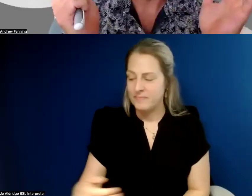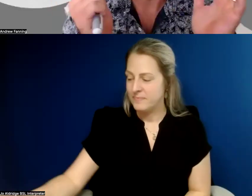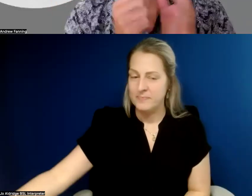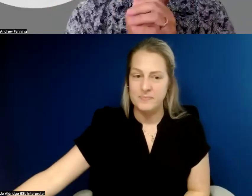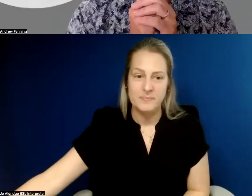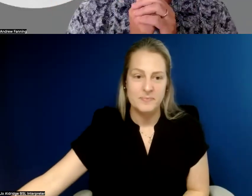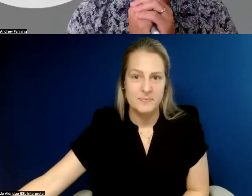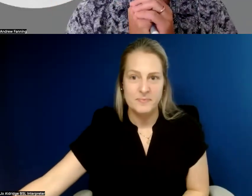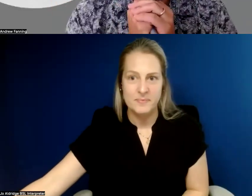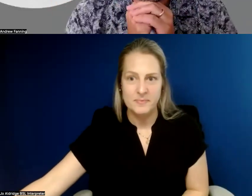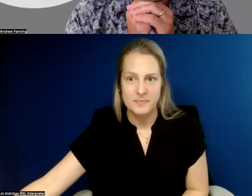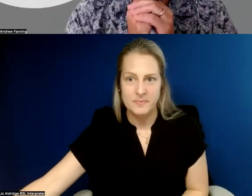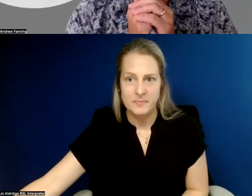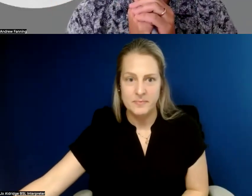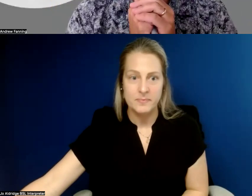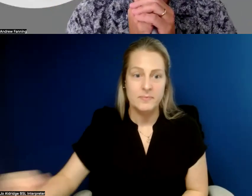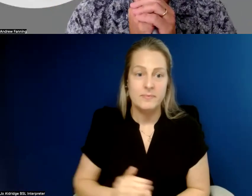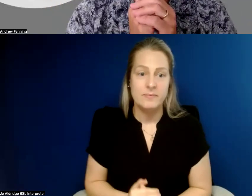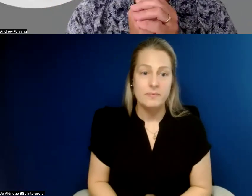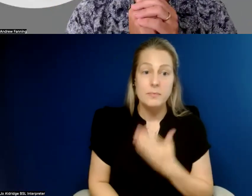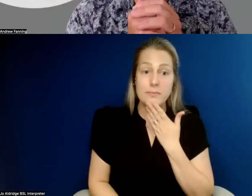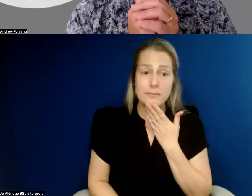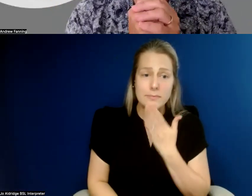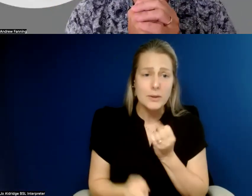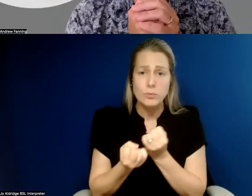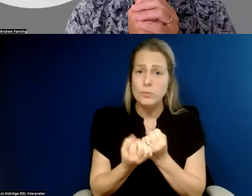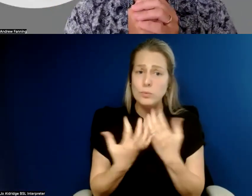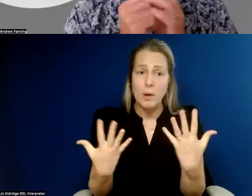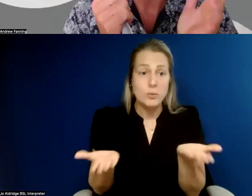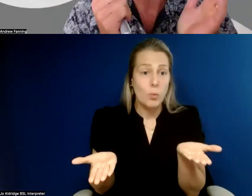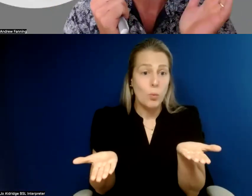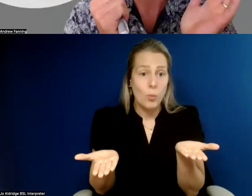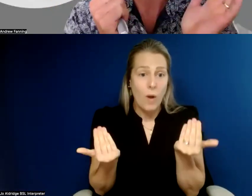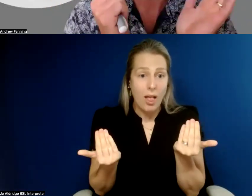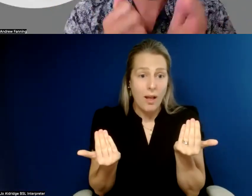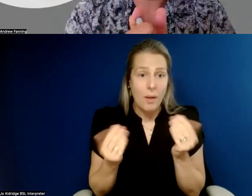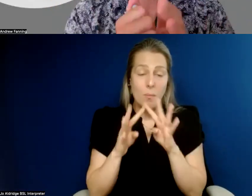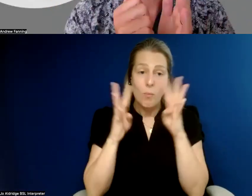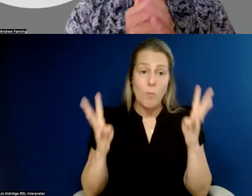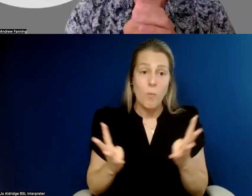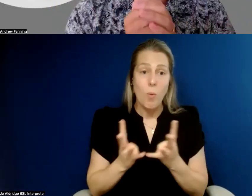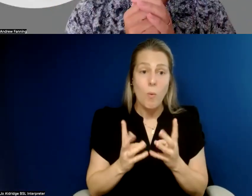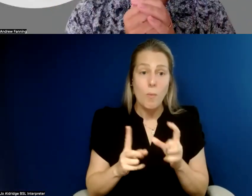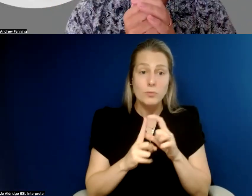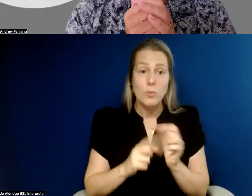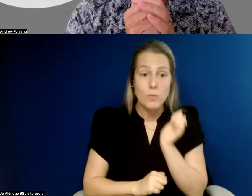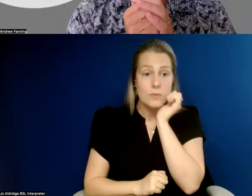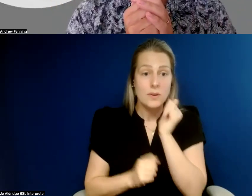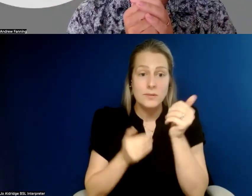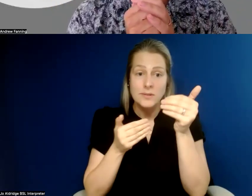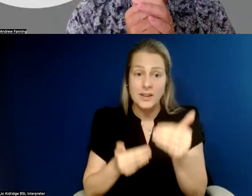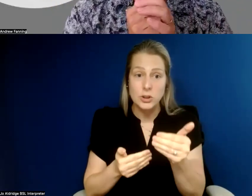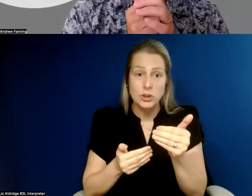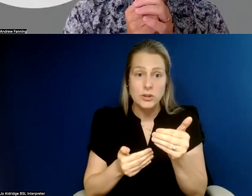Well, thank you very much, and welcome to this Global Donut Days session, which is called Launching a Renewed Donut